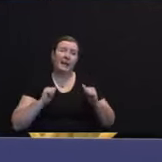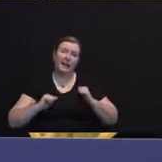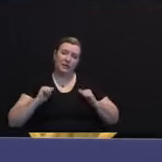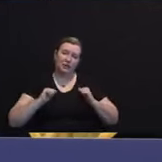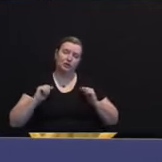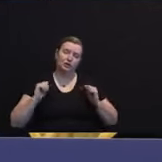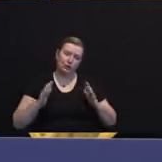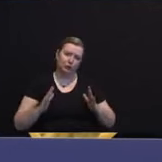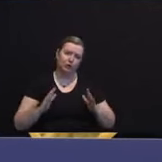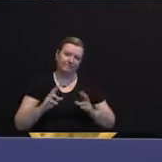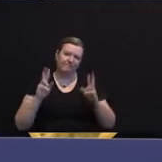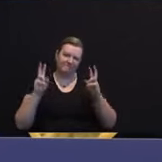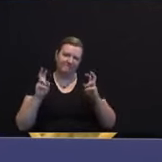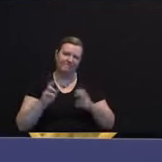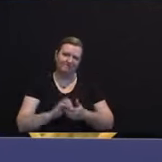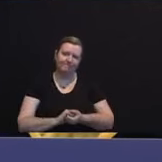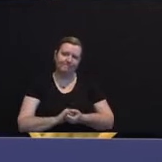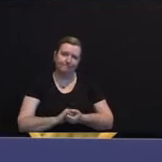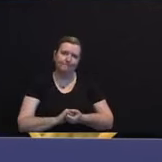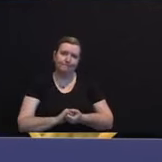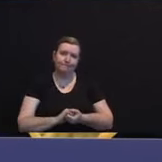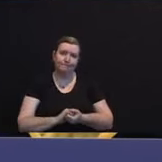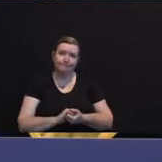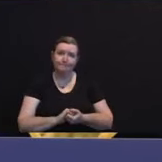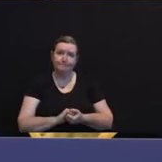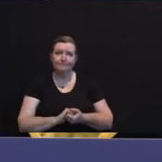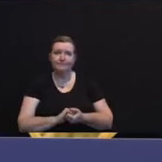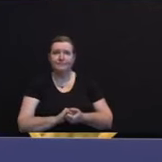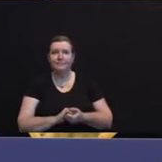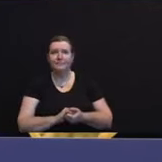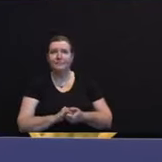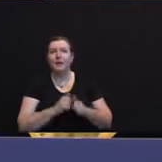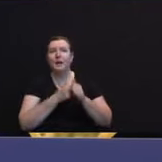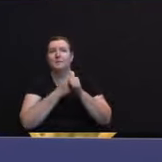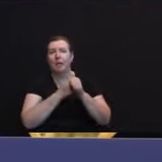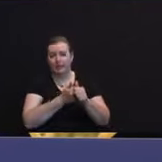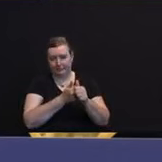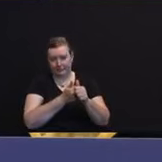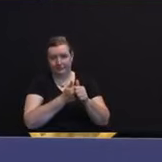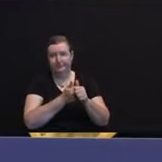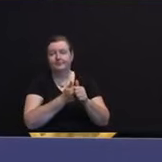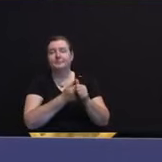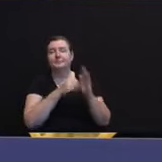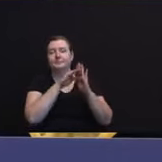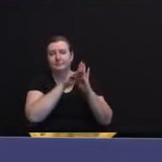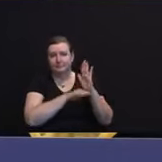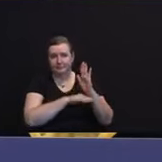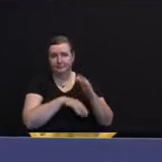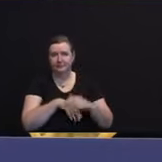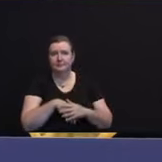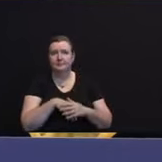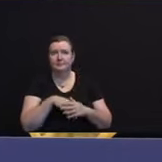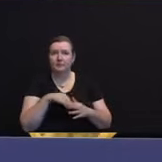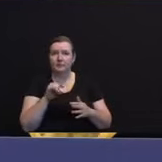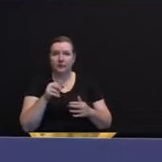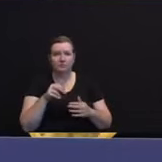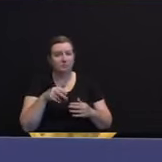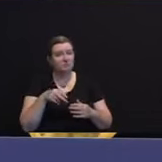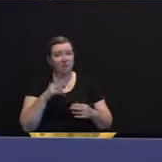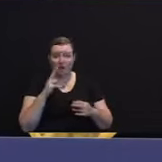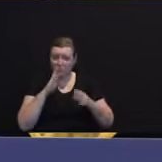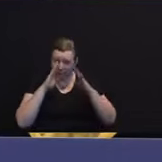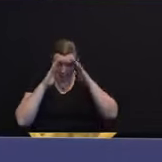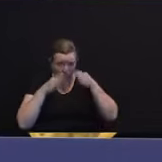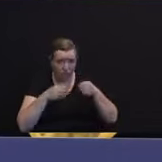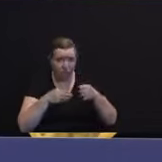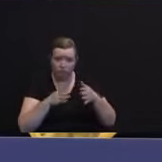enforcing compliance is going to be an area of high focus. But